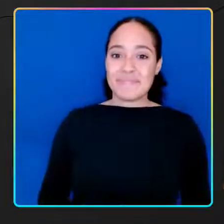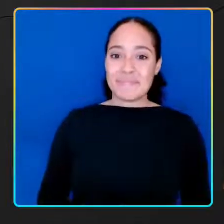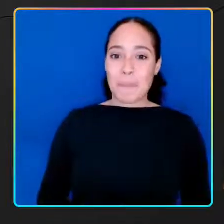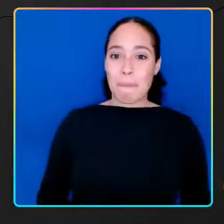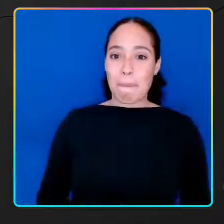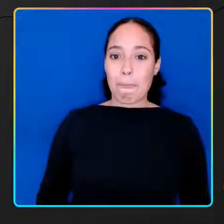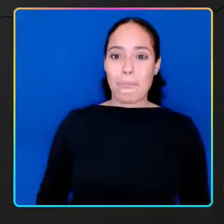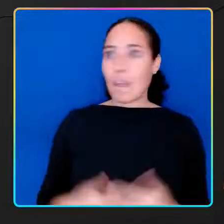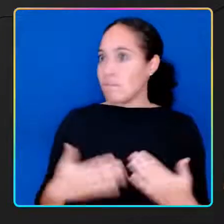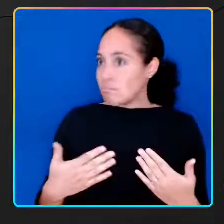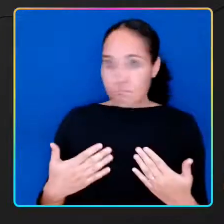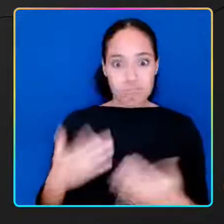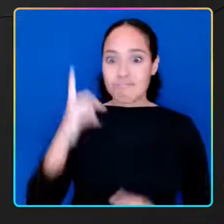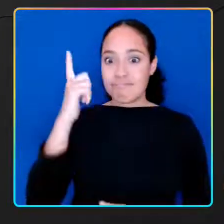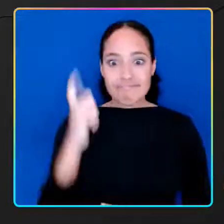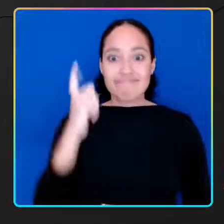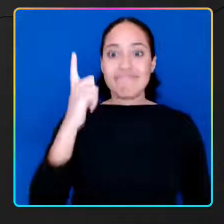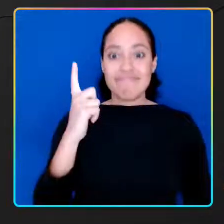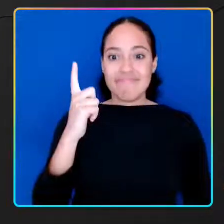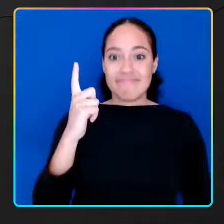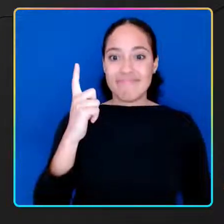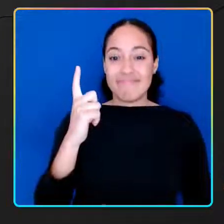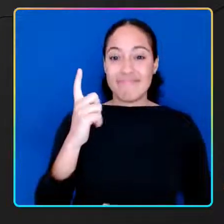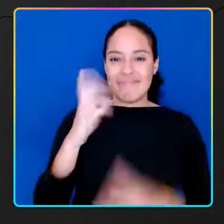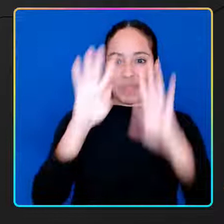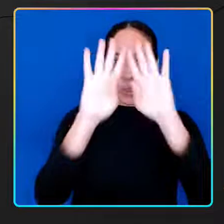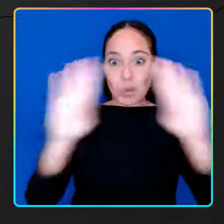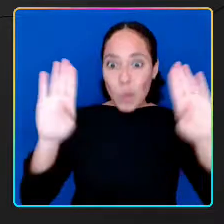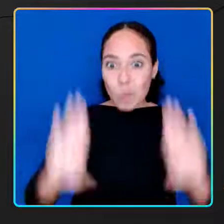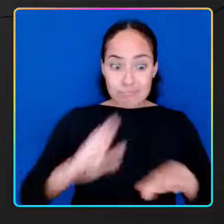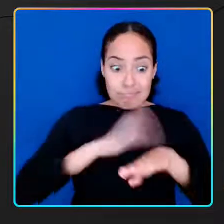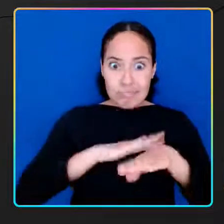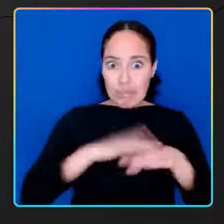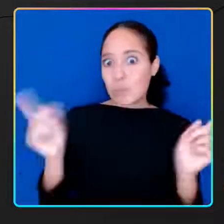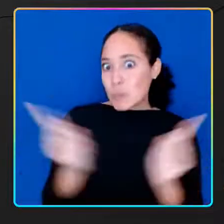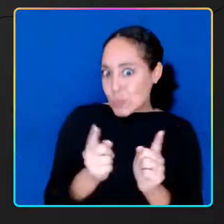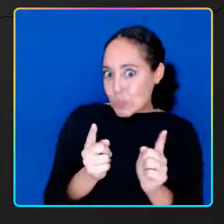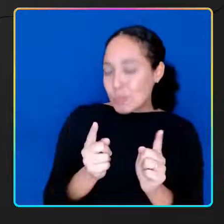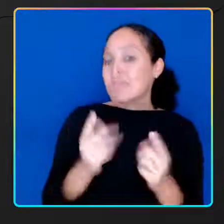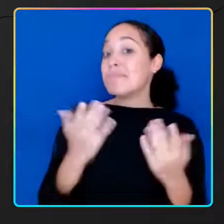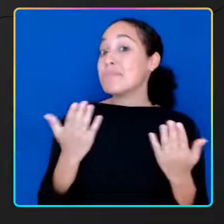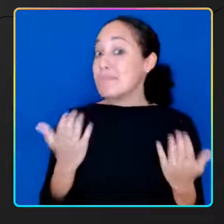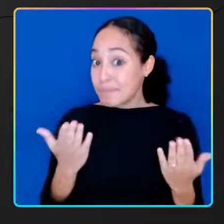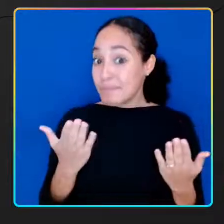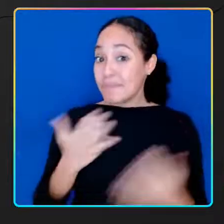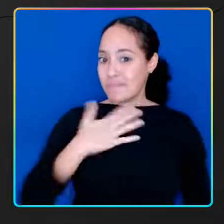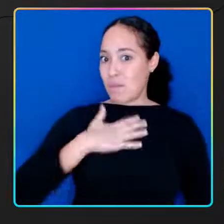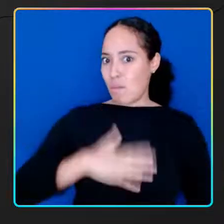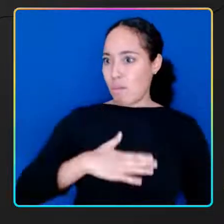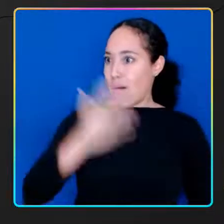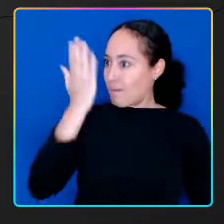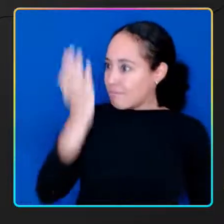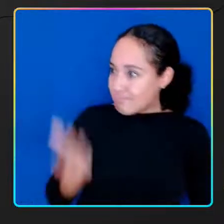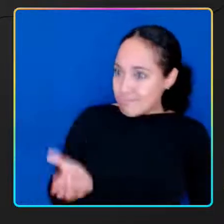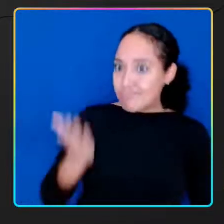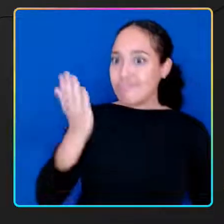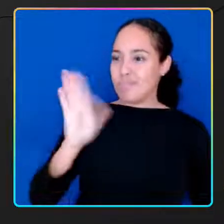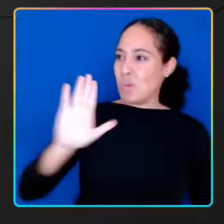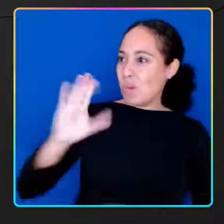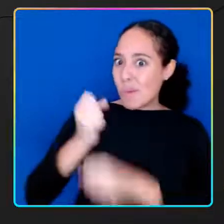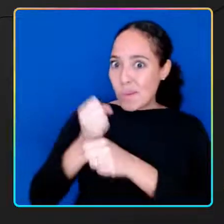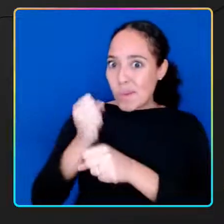jump straight into it. You know what this show's like. We don't have a lot of time, but we want to make sure that we highlight you front and